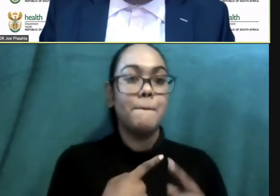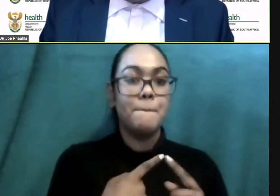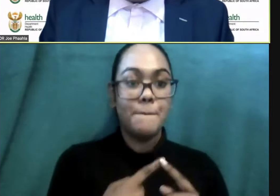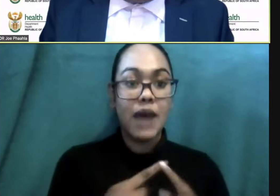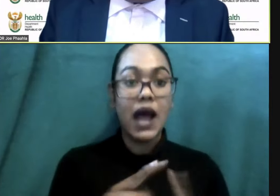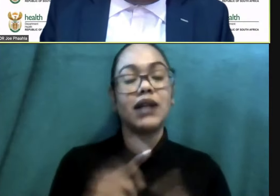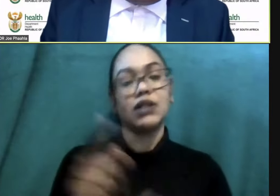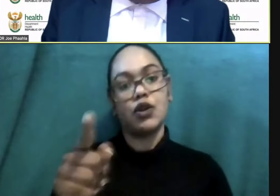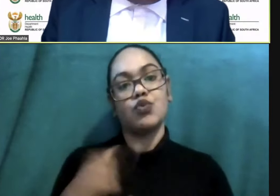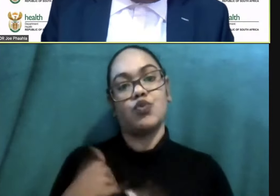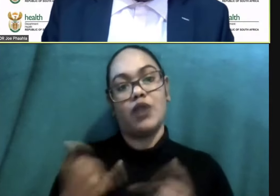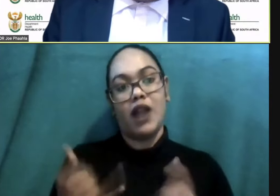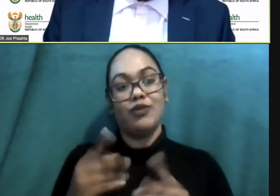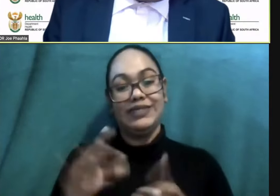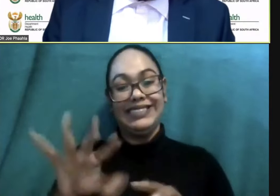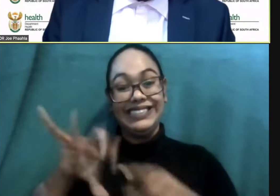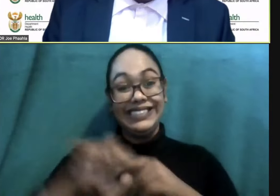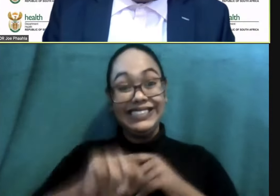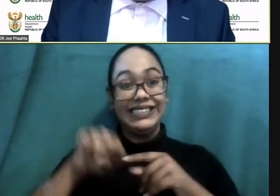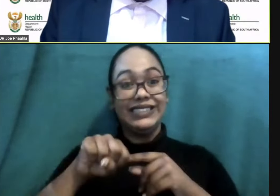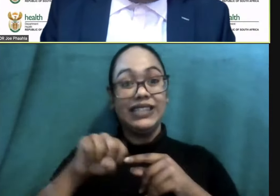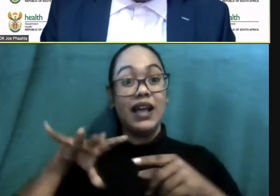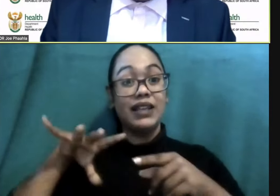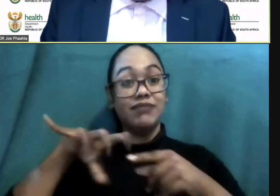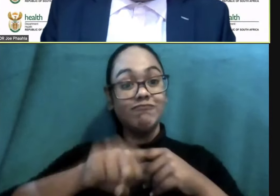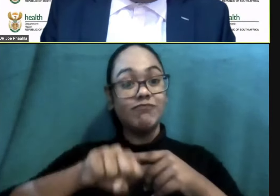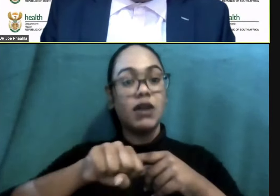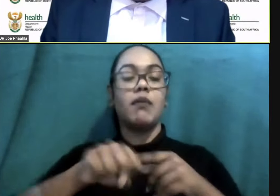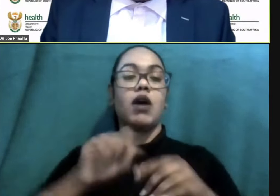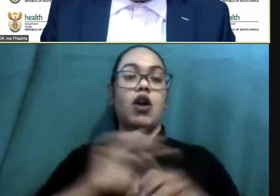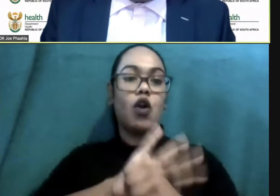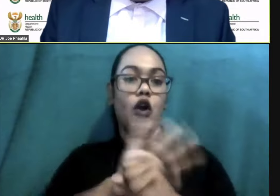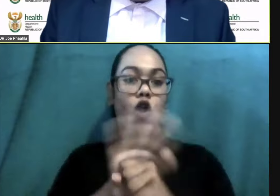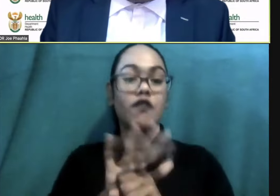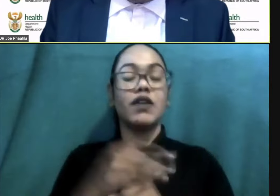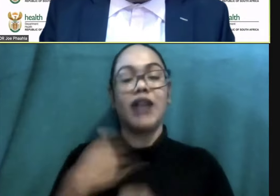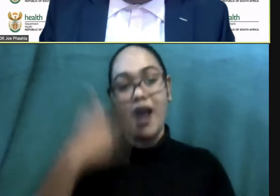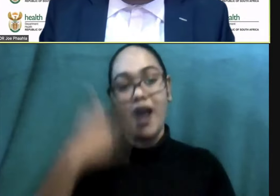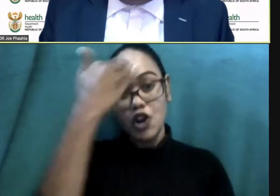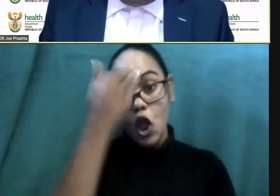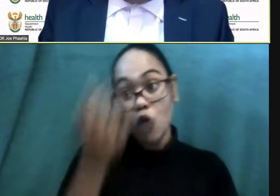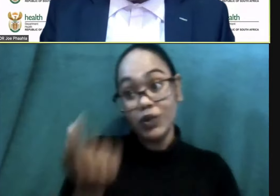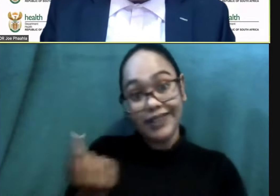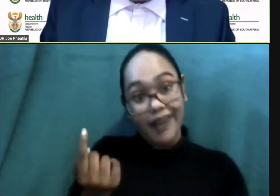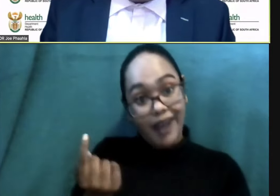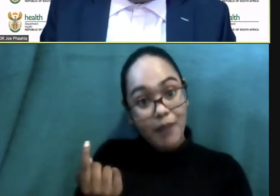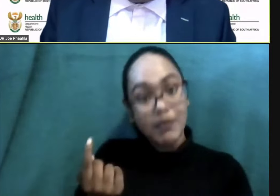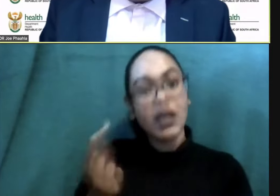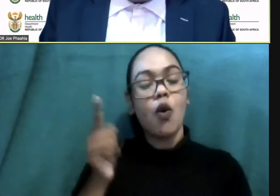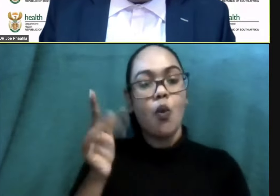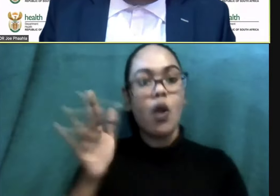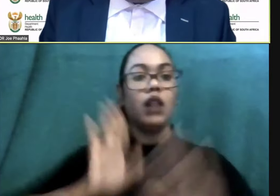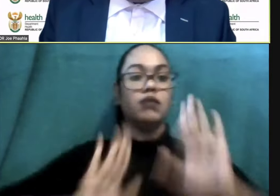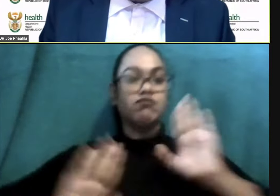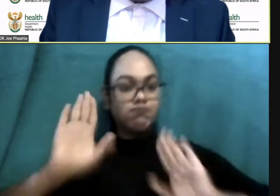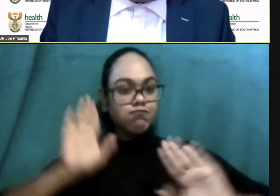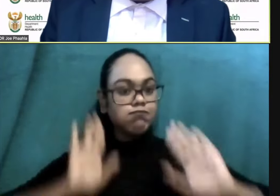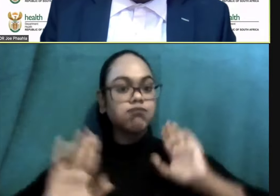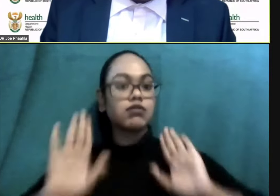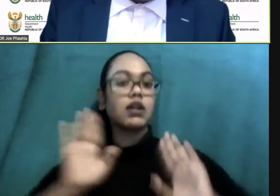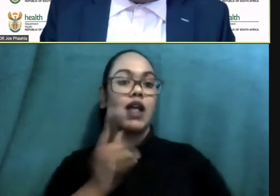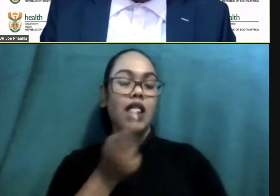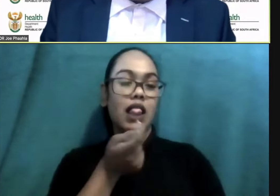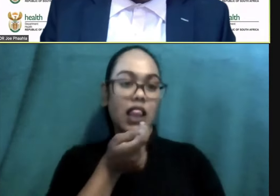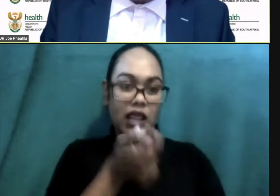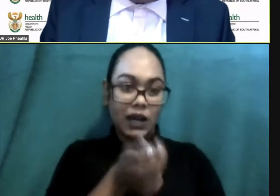other ailments. Unfortunately, as this comes, we know it's going to overwhelm other provision